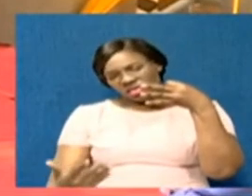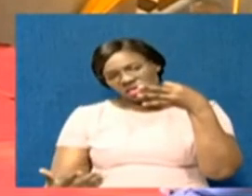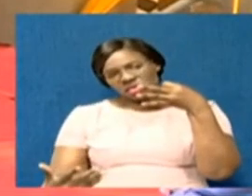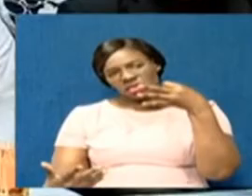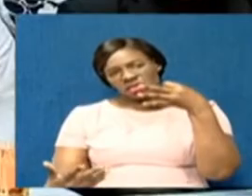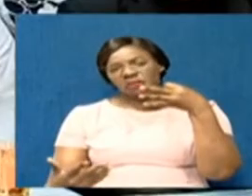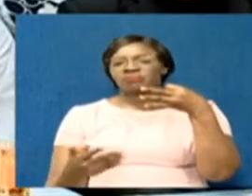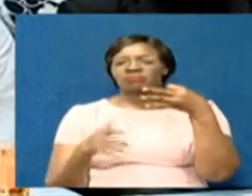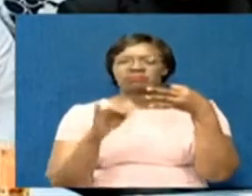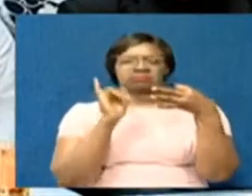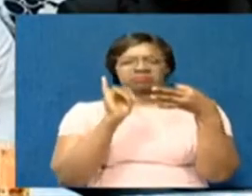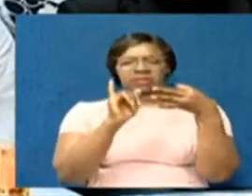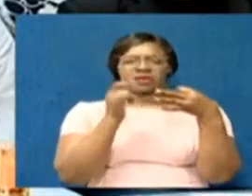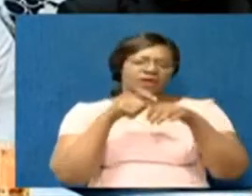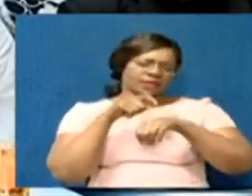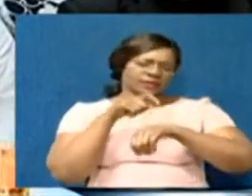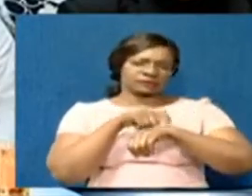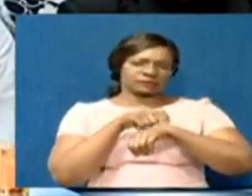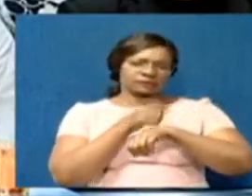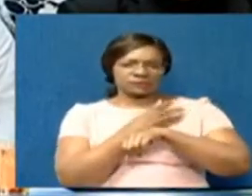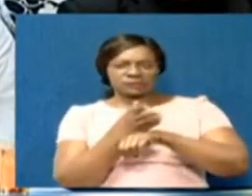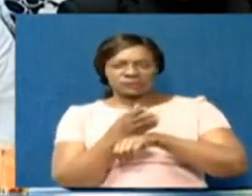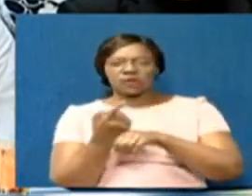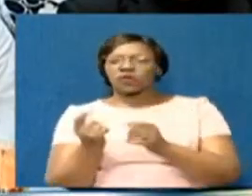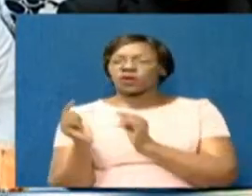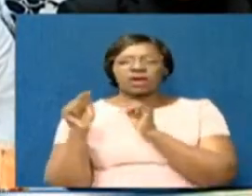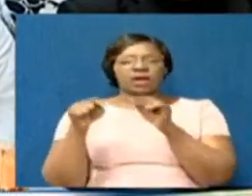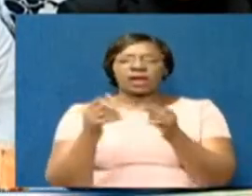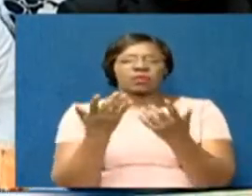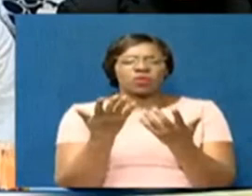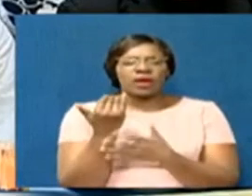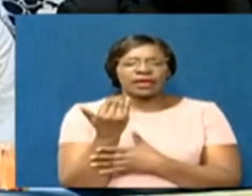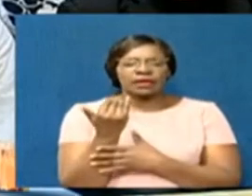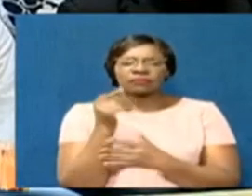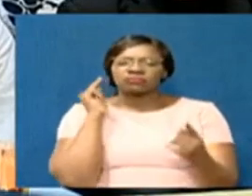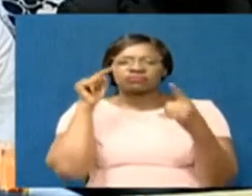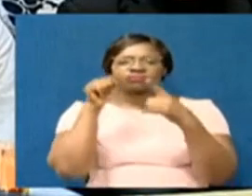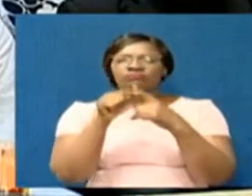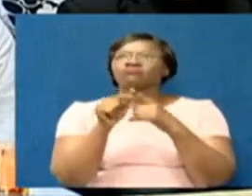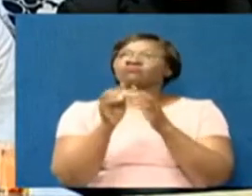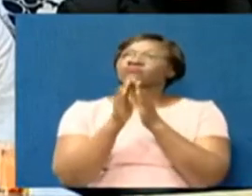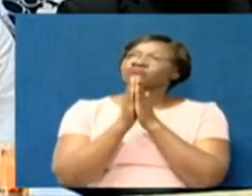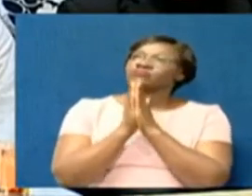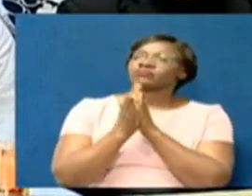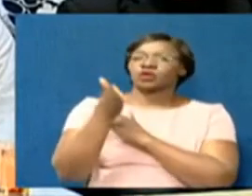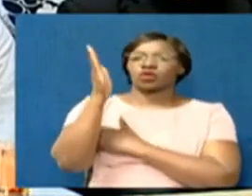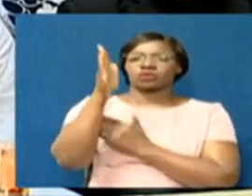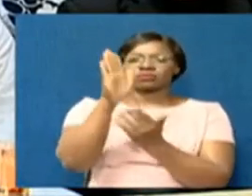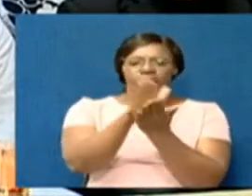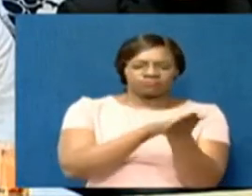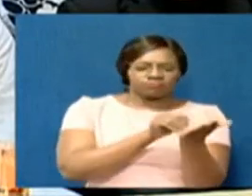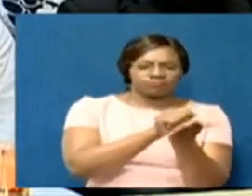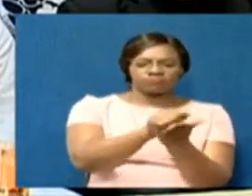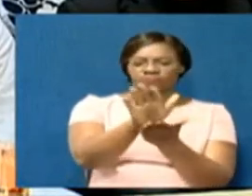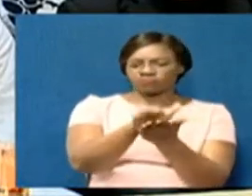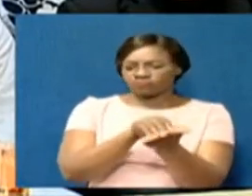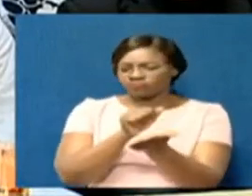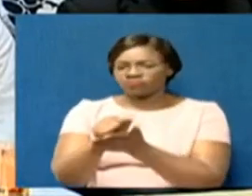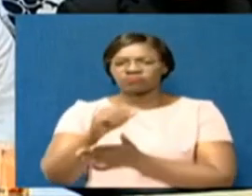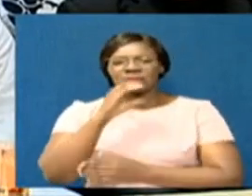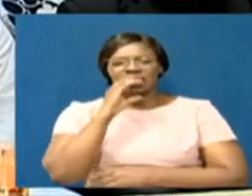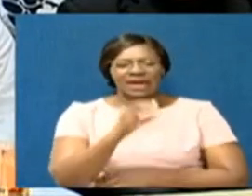of time. We have come that we may seek God to destroy some of these